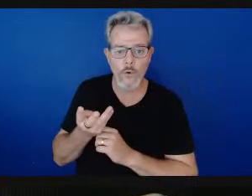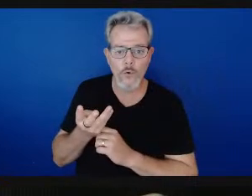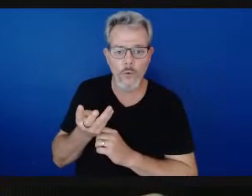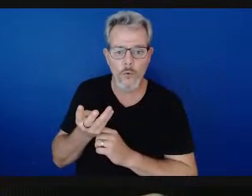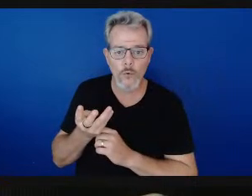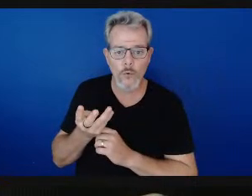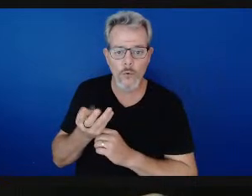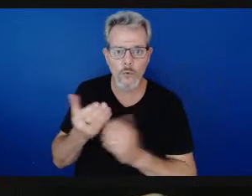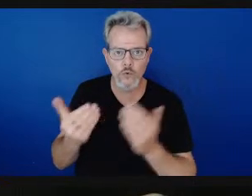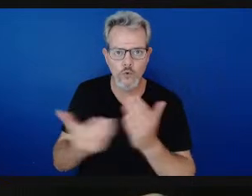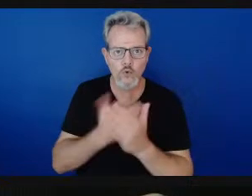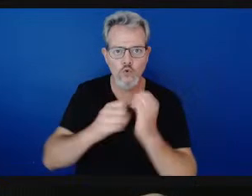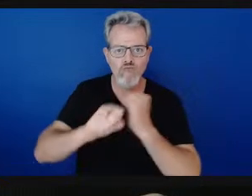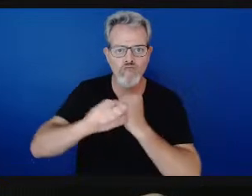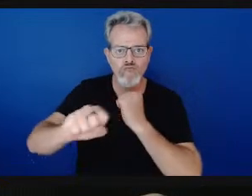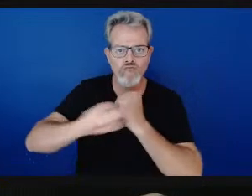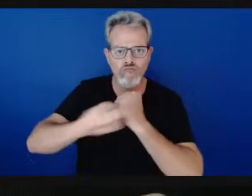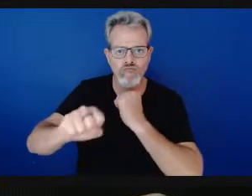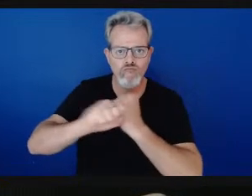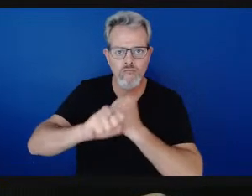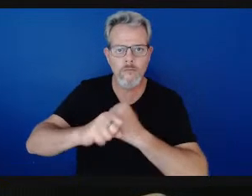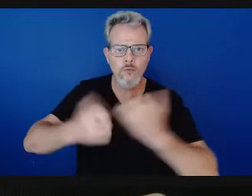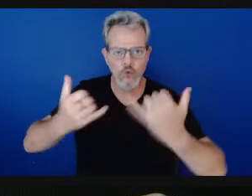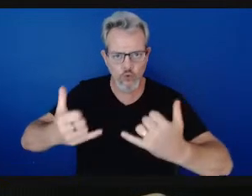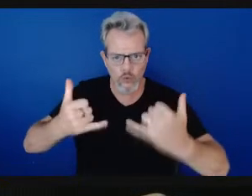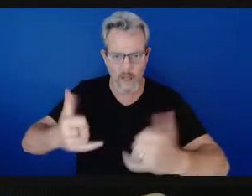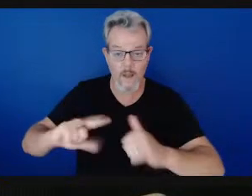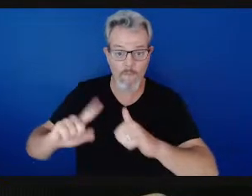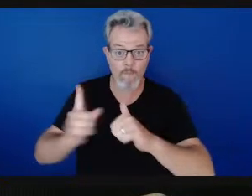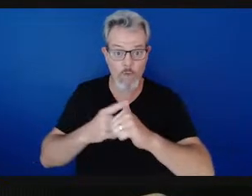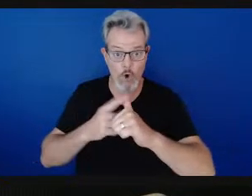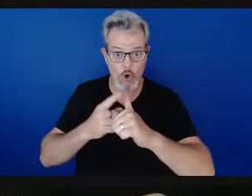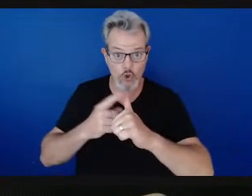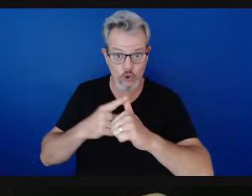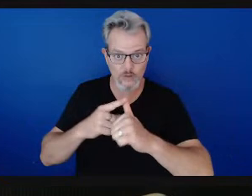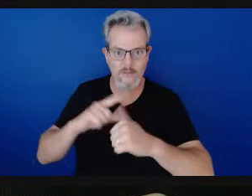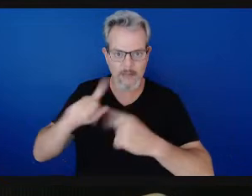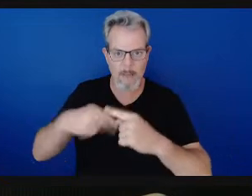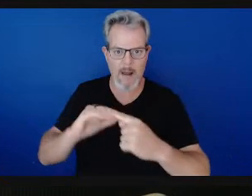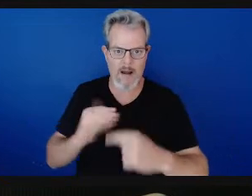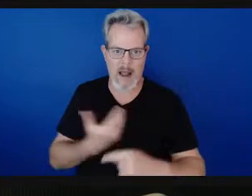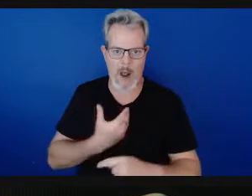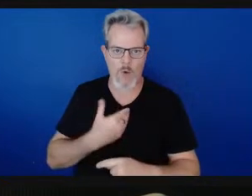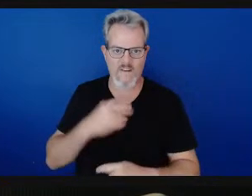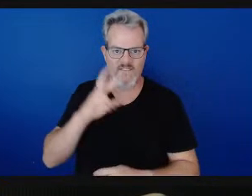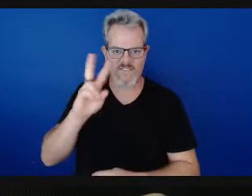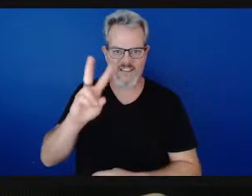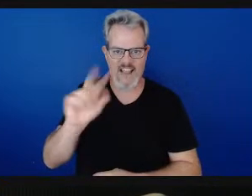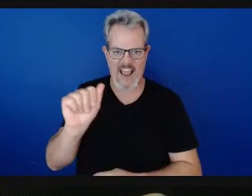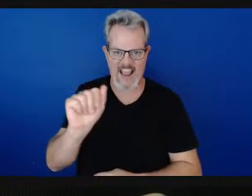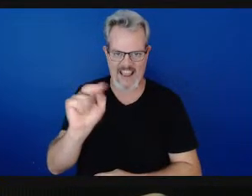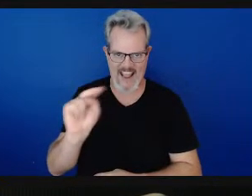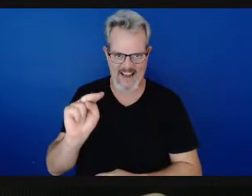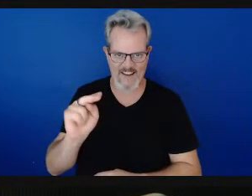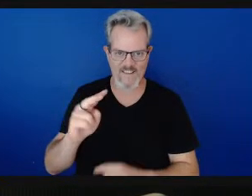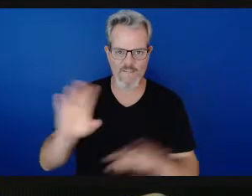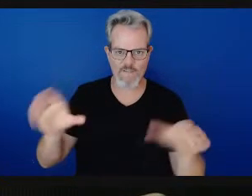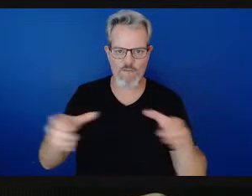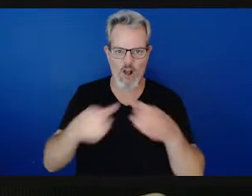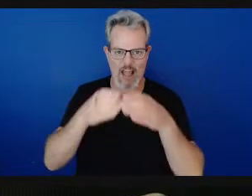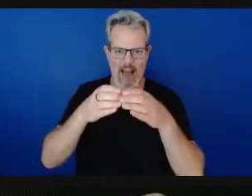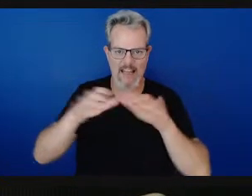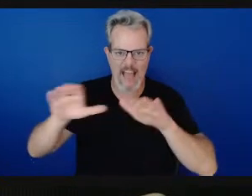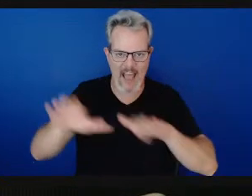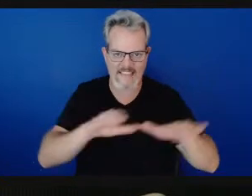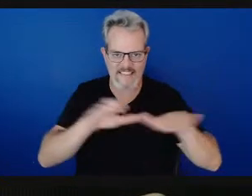releases today. The first one was another one of these volcanic activity notices, VANs. And now we are downgrading